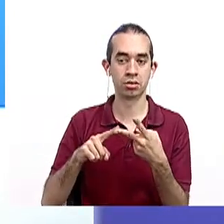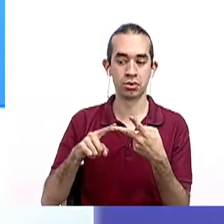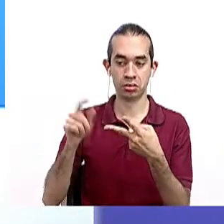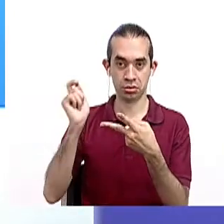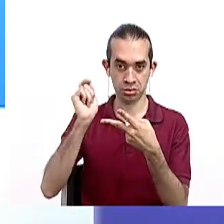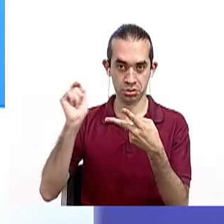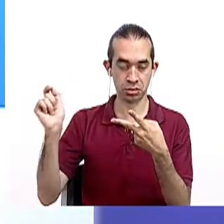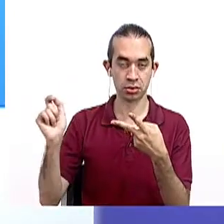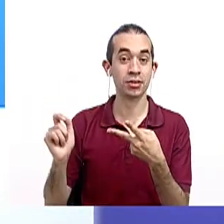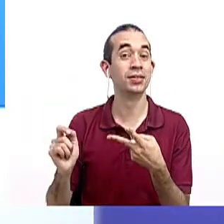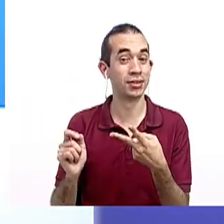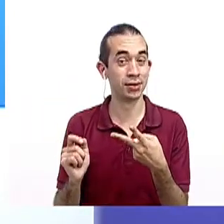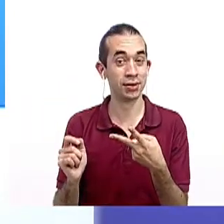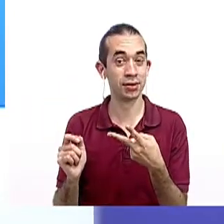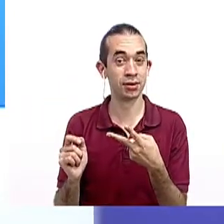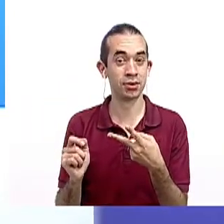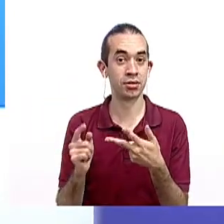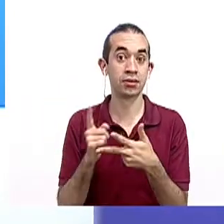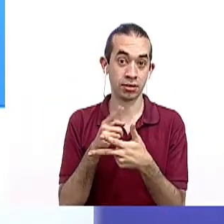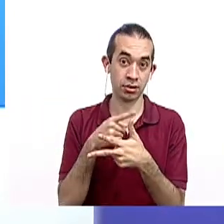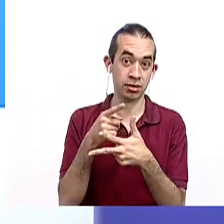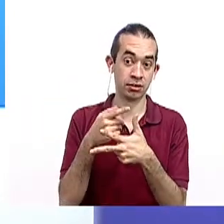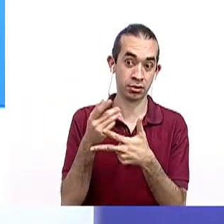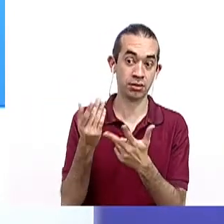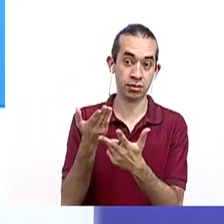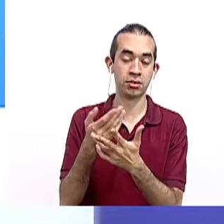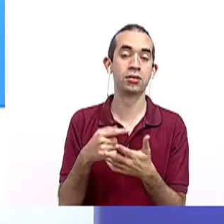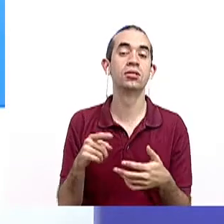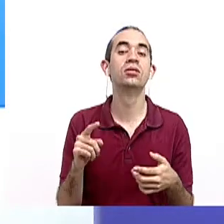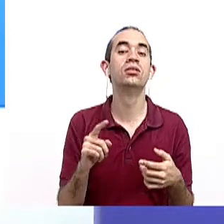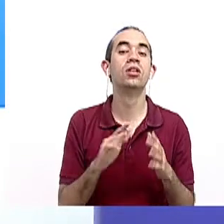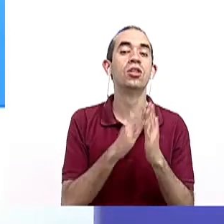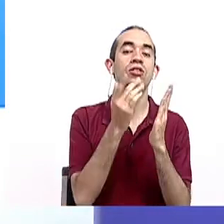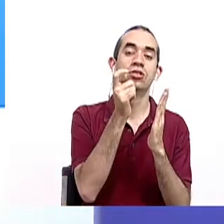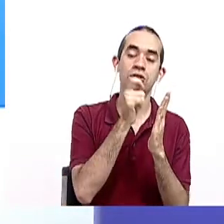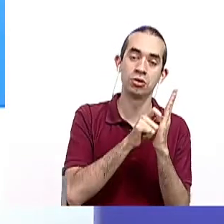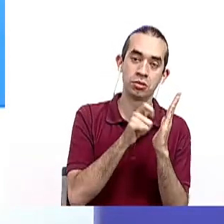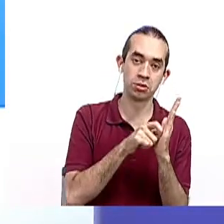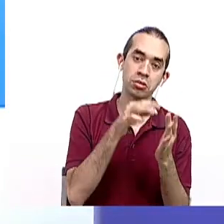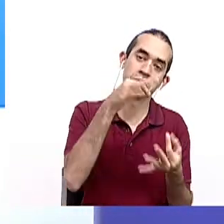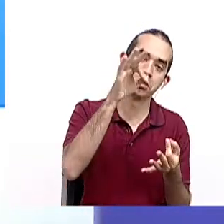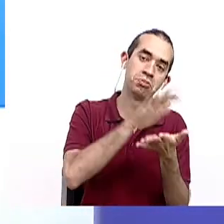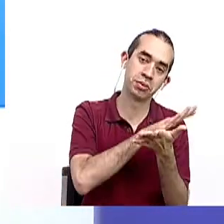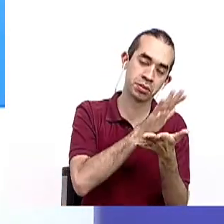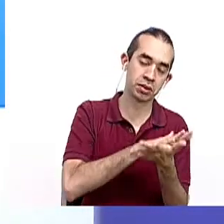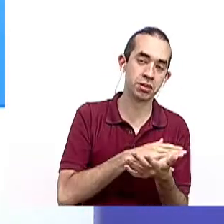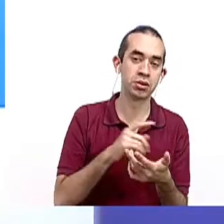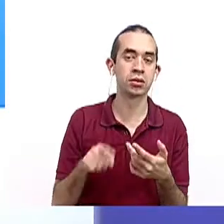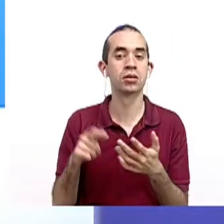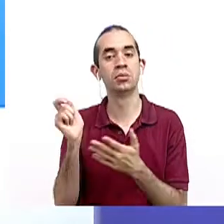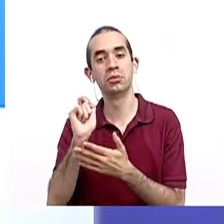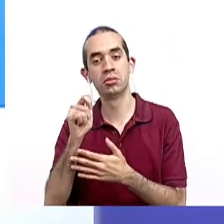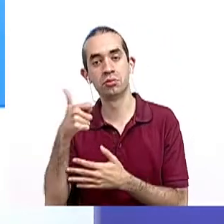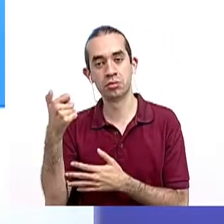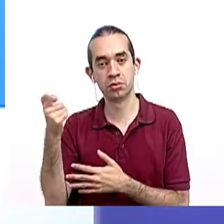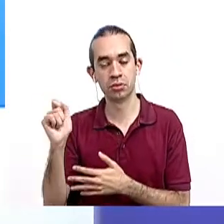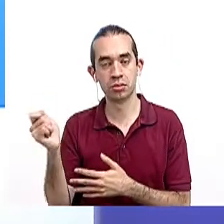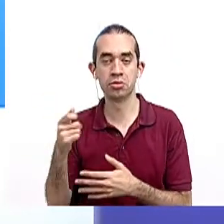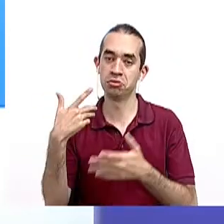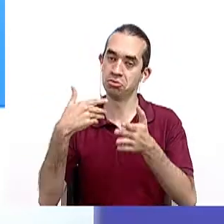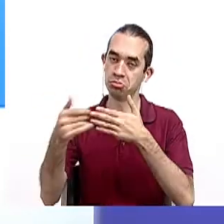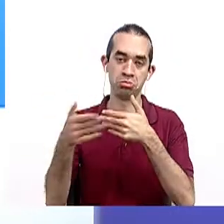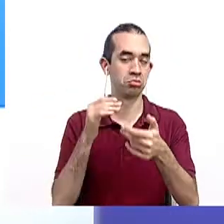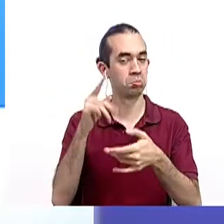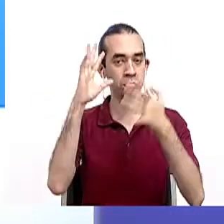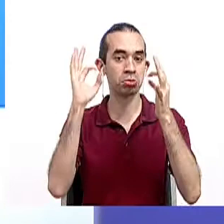on, right? And something to write with. So we need a notebook or a piece of paper, and a pencil or a pen, whatever you